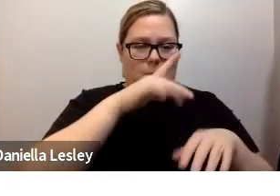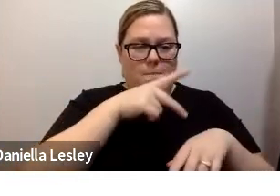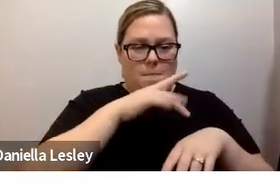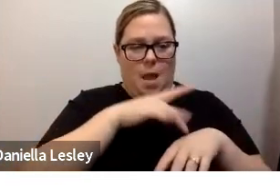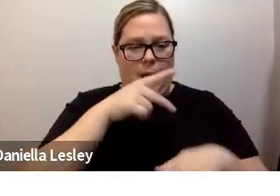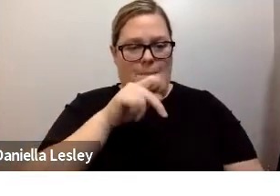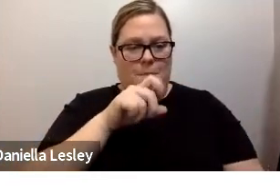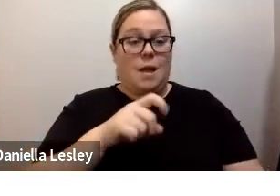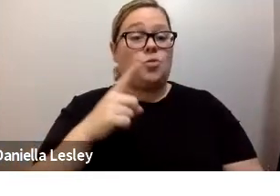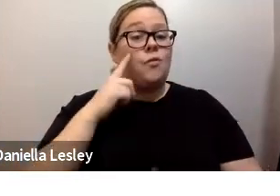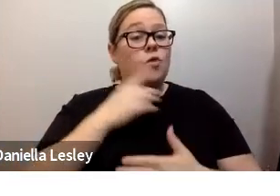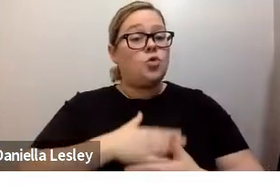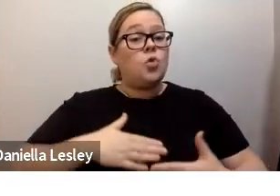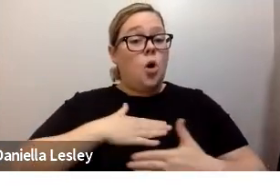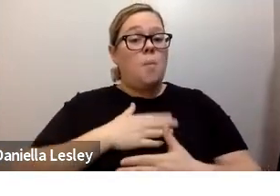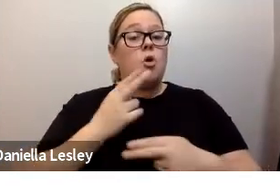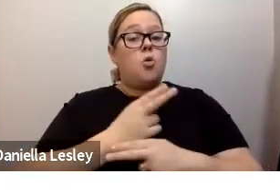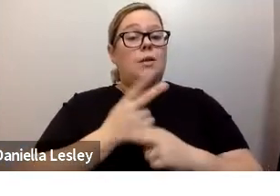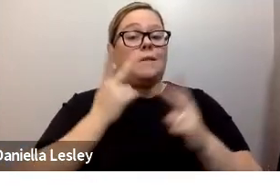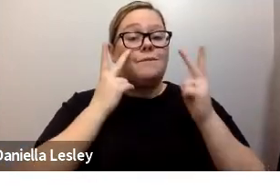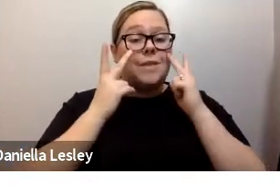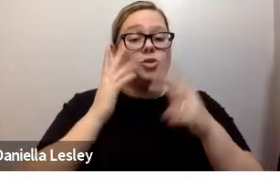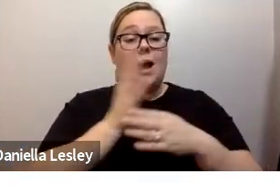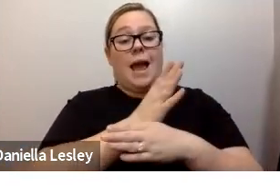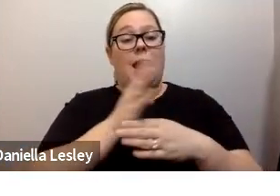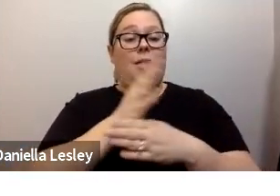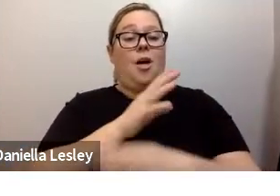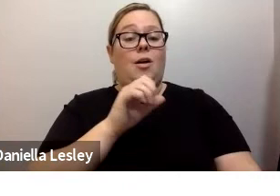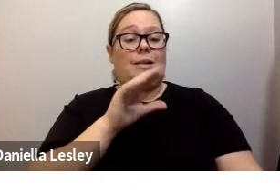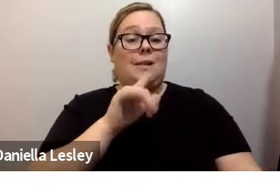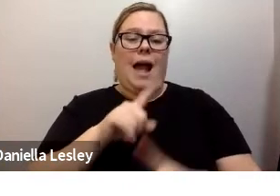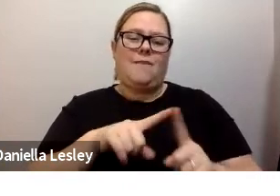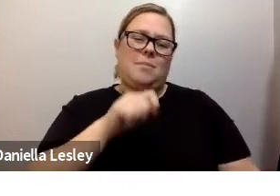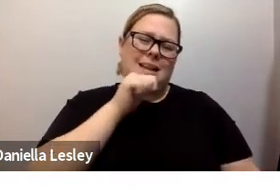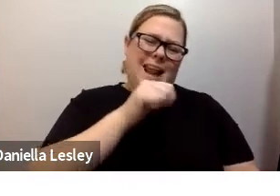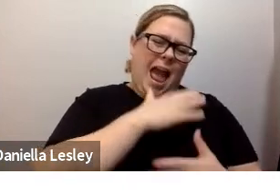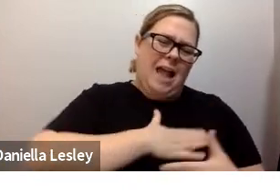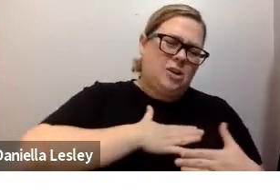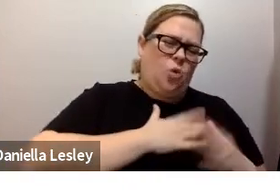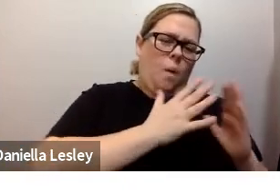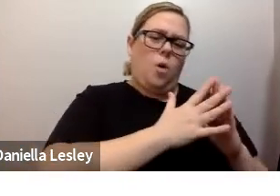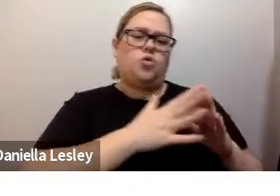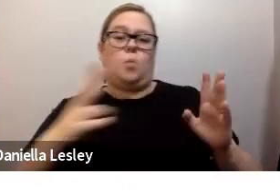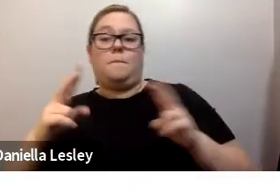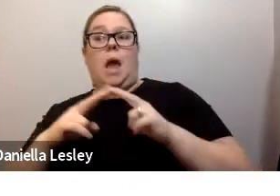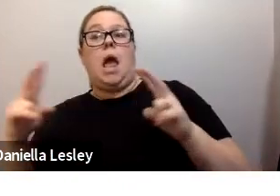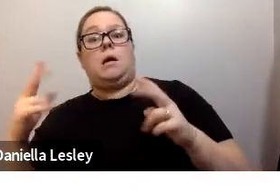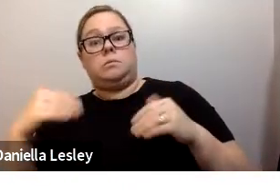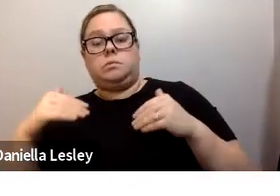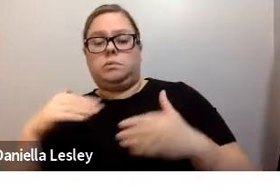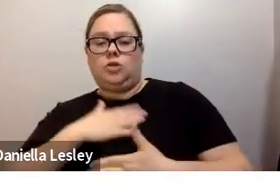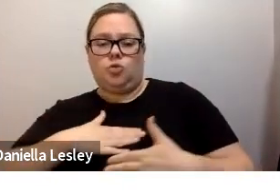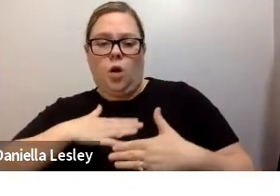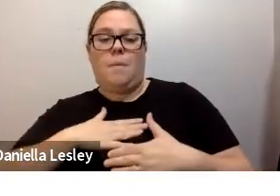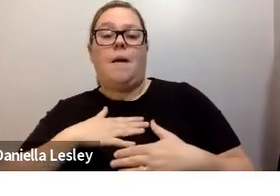For enjoyment, using a visual analog scale from not at all enjoyable to extremely enjoyable, participants